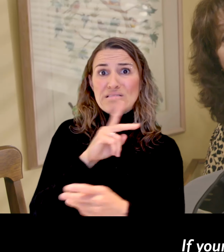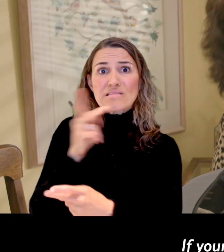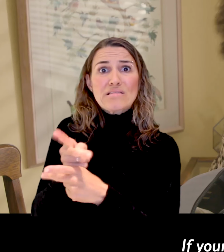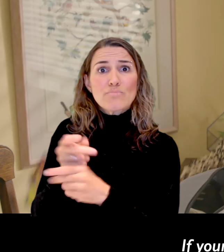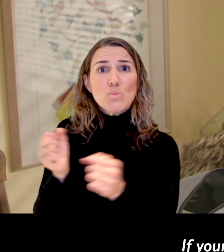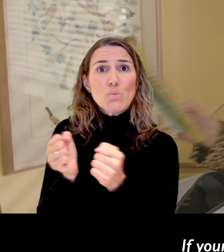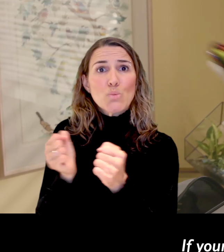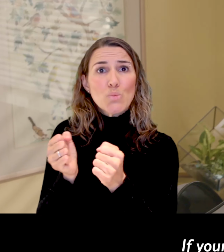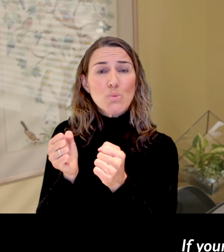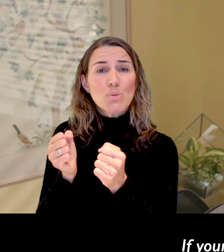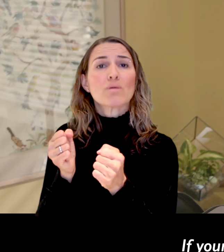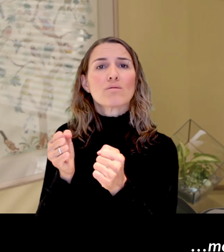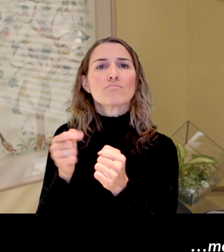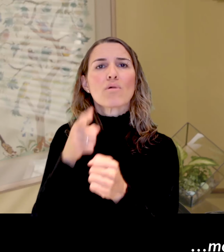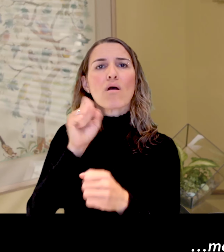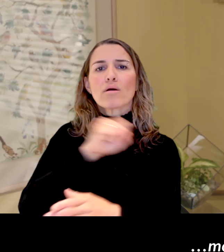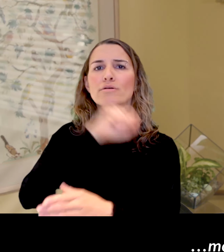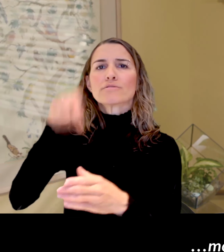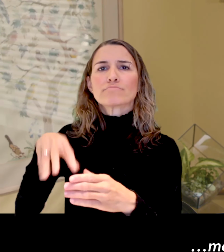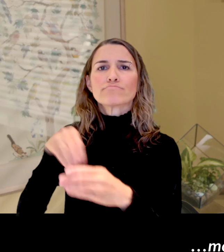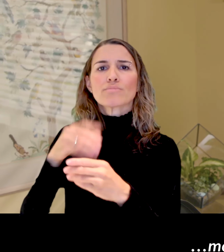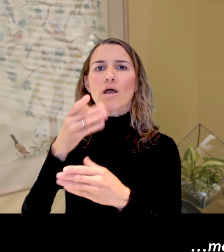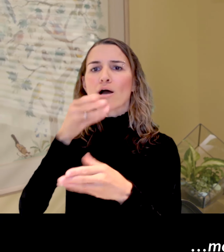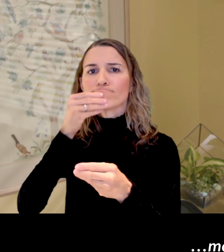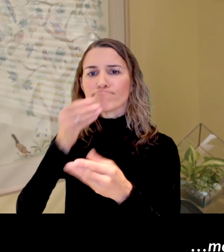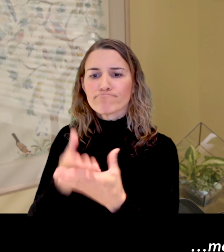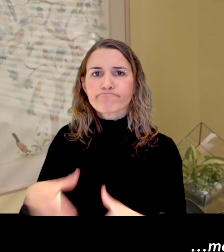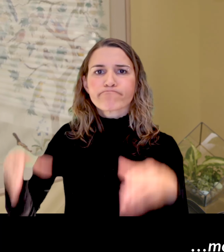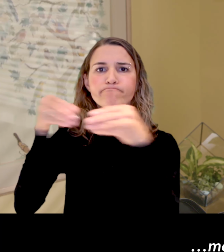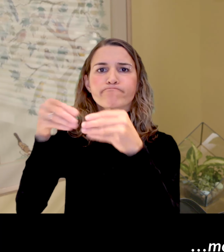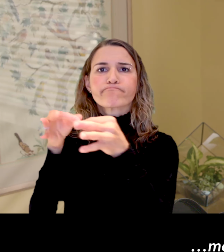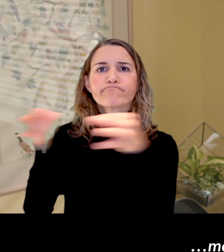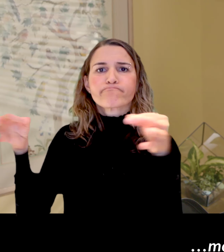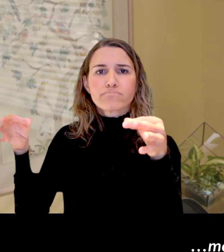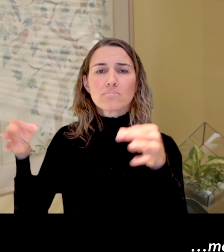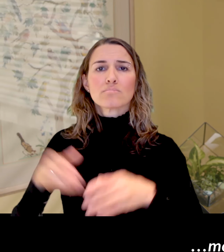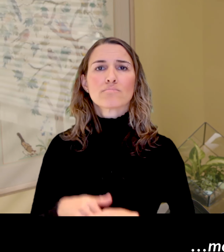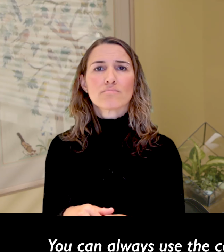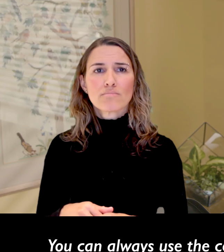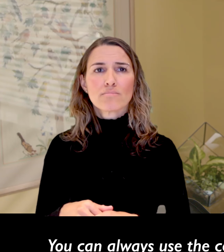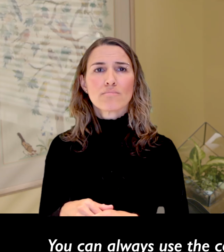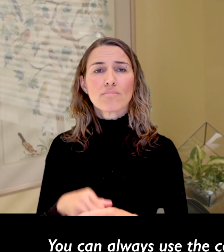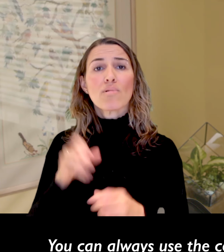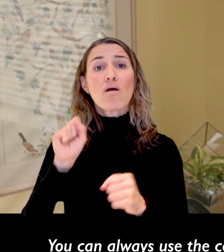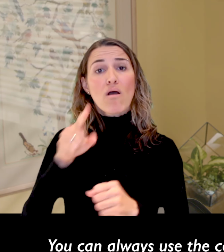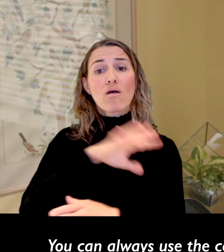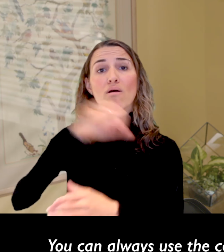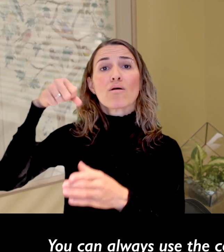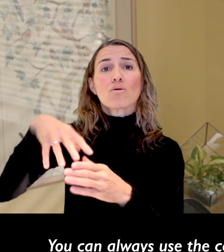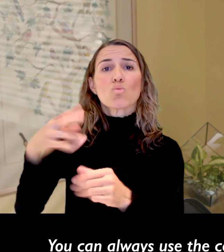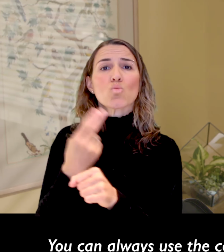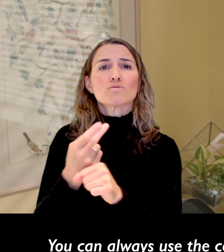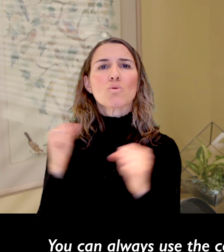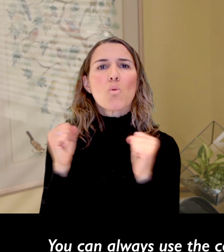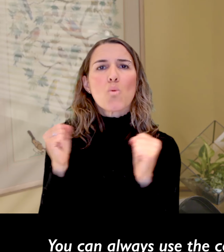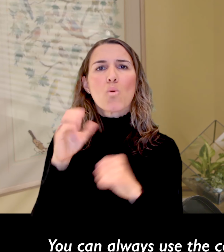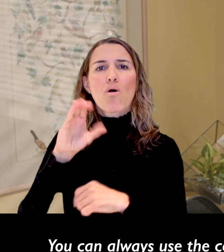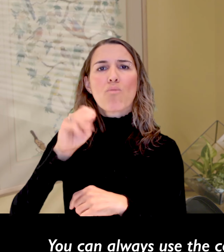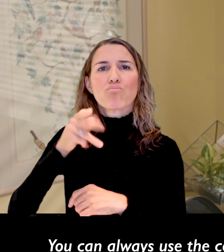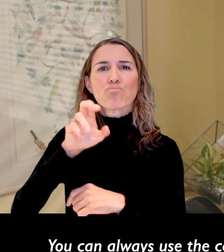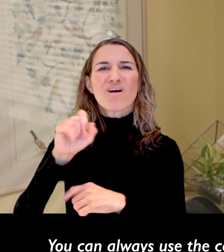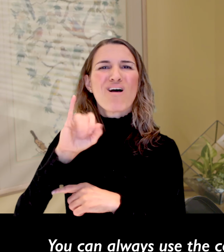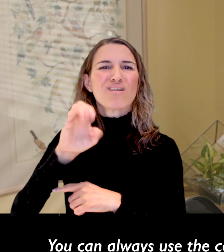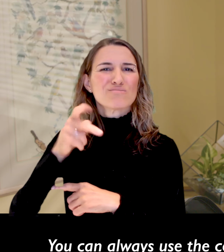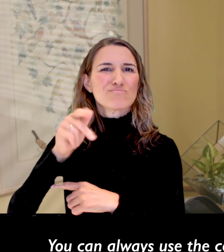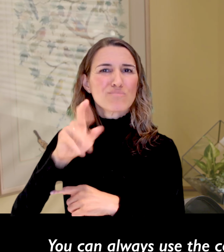to be kept cool, make sure you pack an insulated bag. You can always use the cold compress from